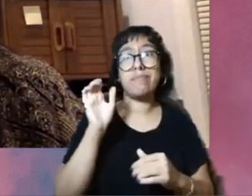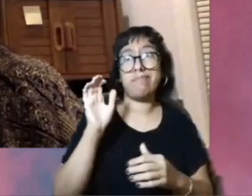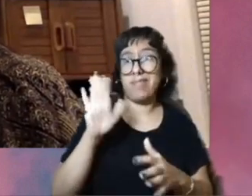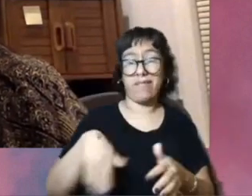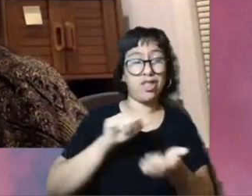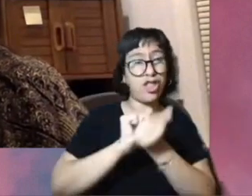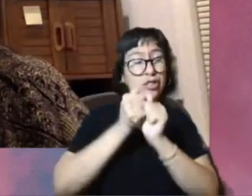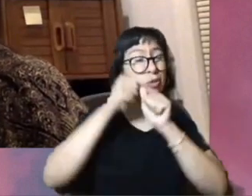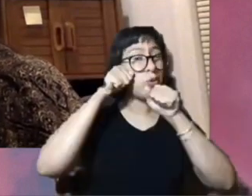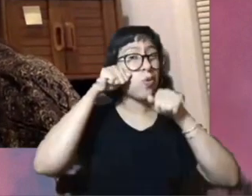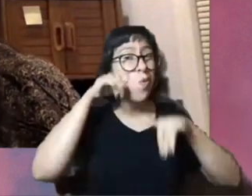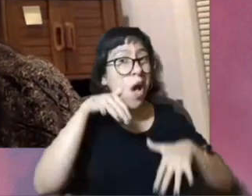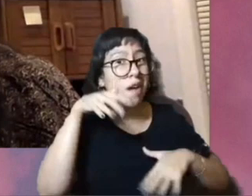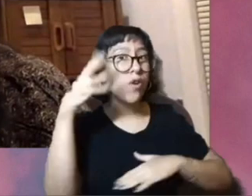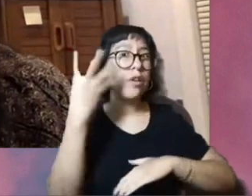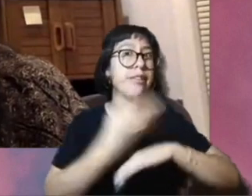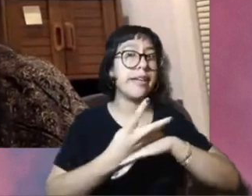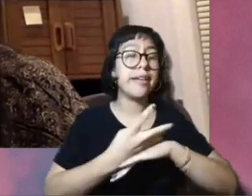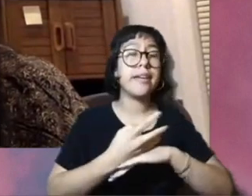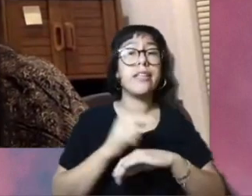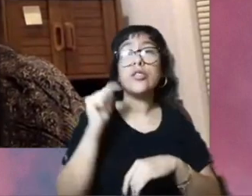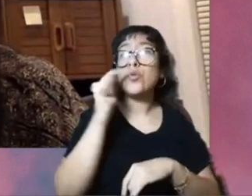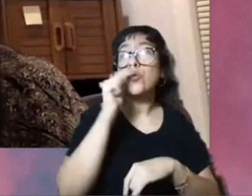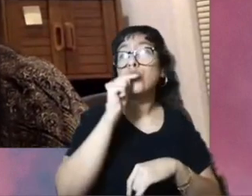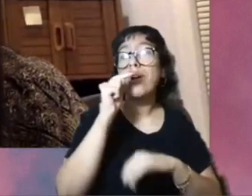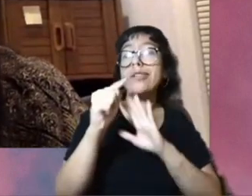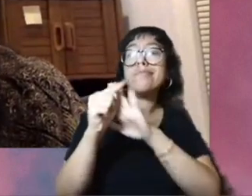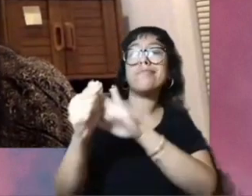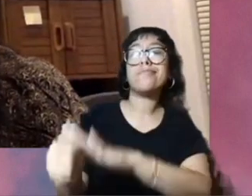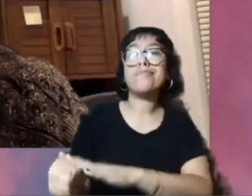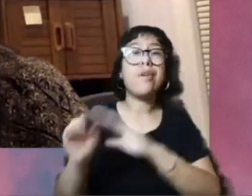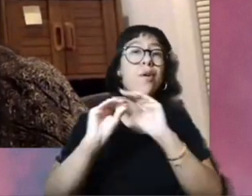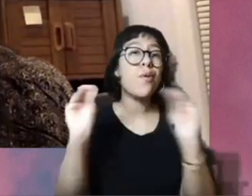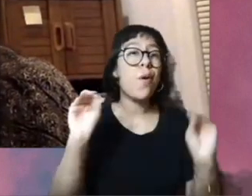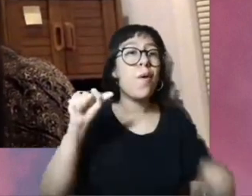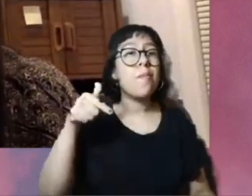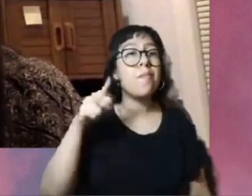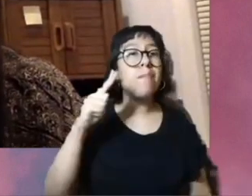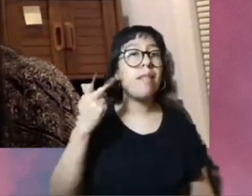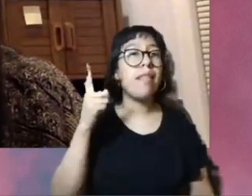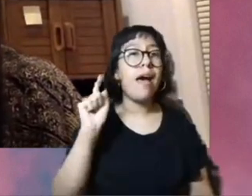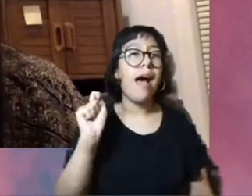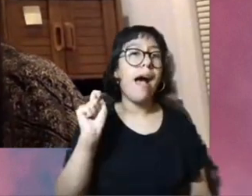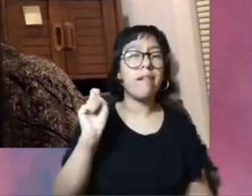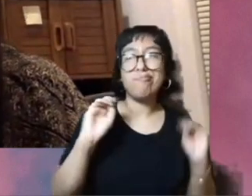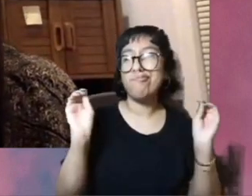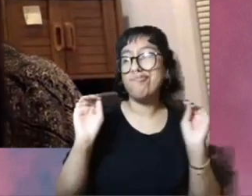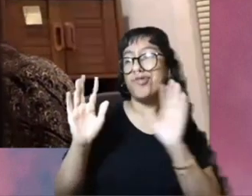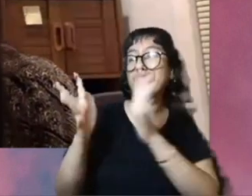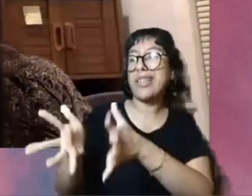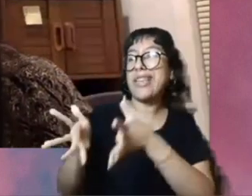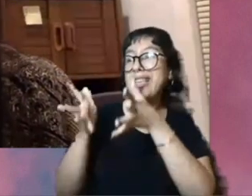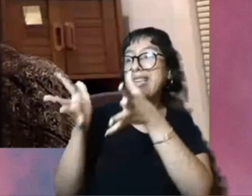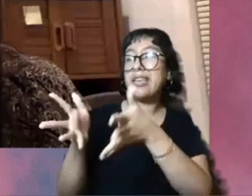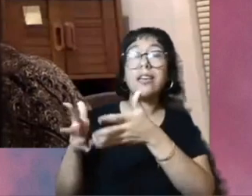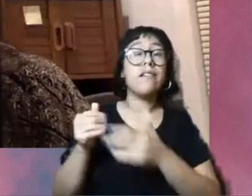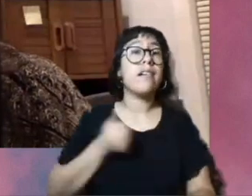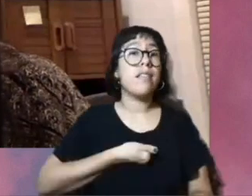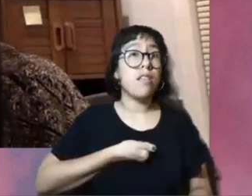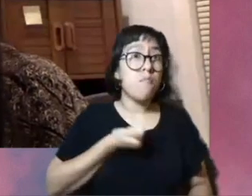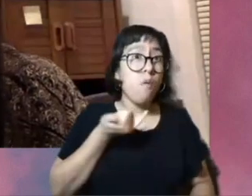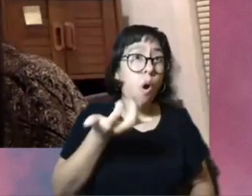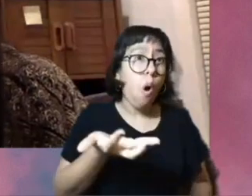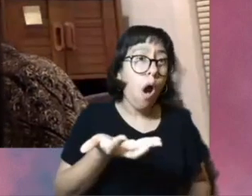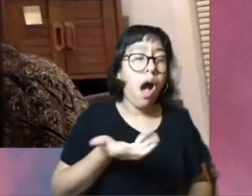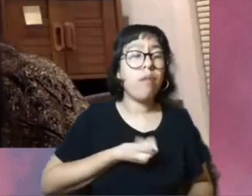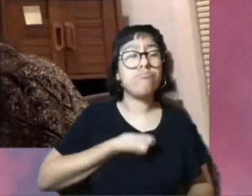4 days. Toothbrush has been released of plaque scraping duties for the week. Then the poems spill